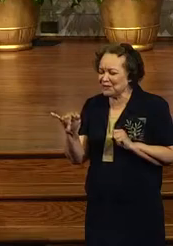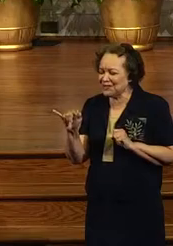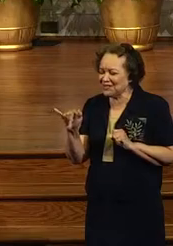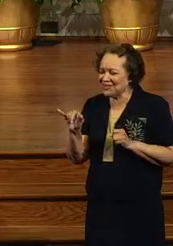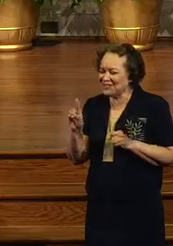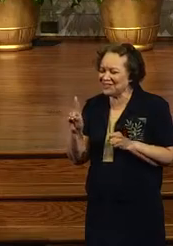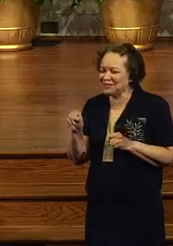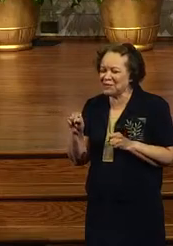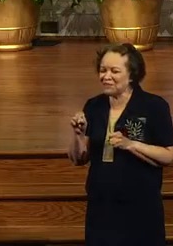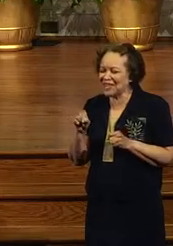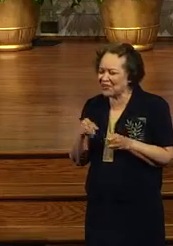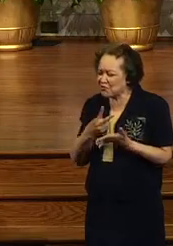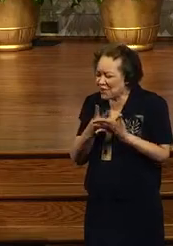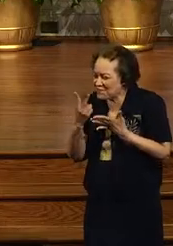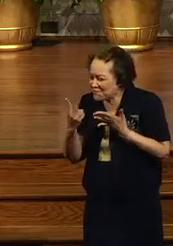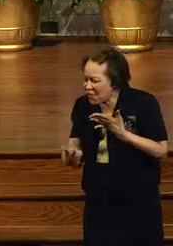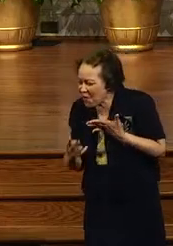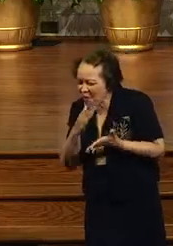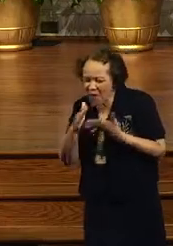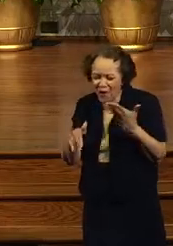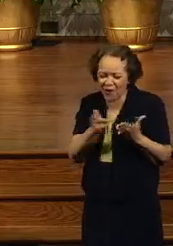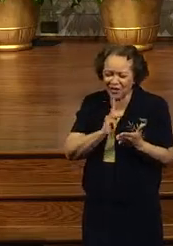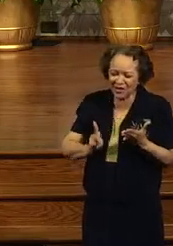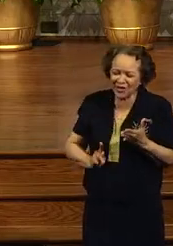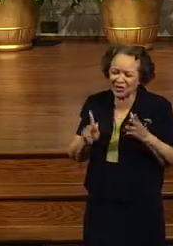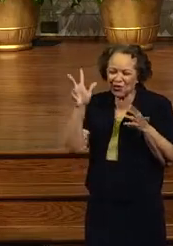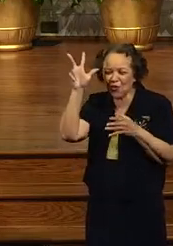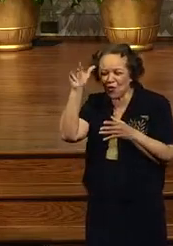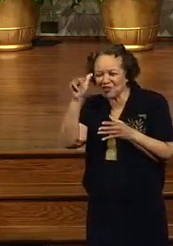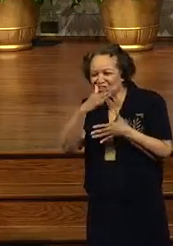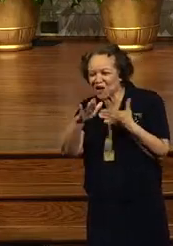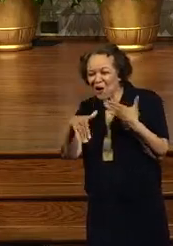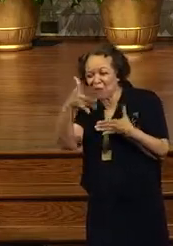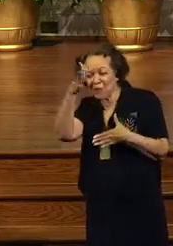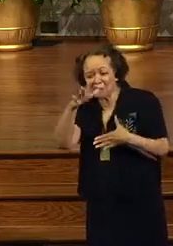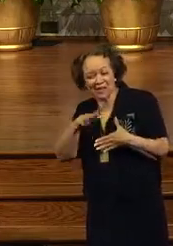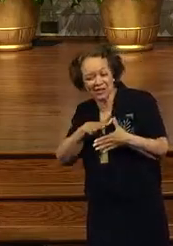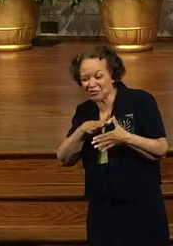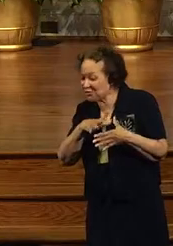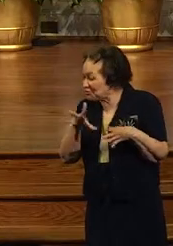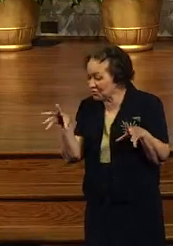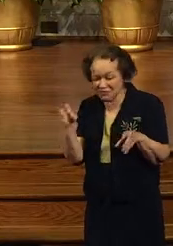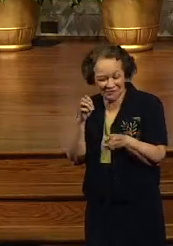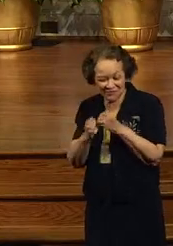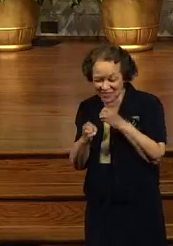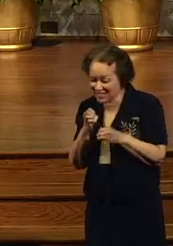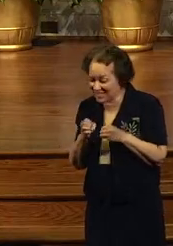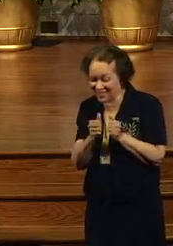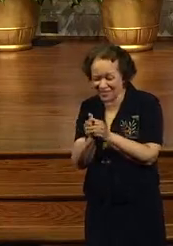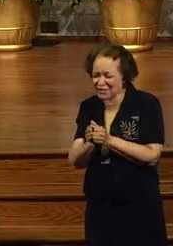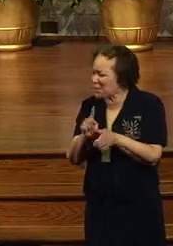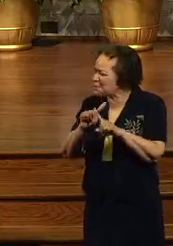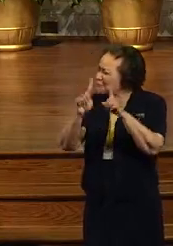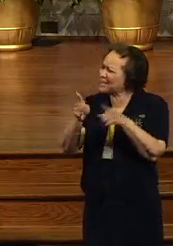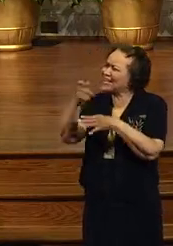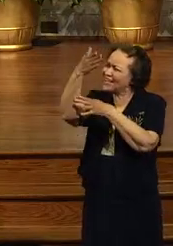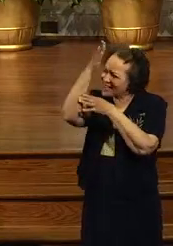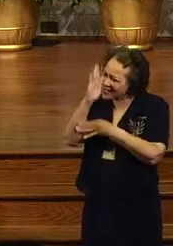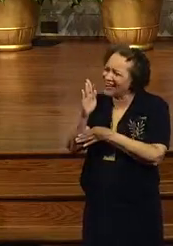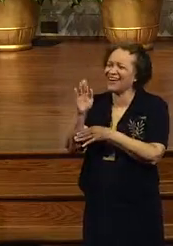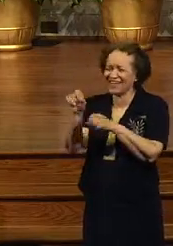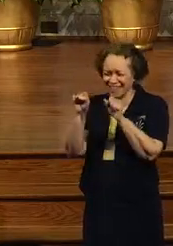All the king's horses and all the king's men could not put Humpty together again, but God can. Even if you are Humpty